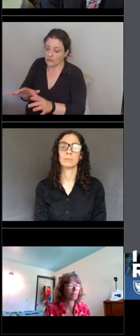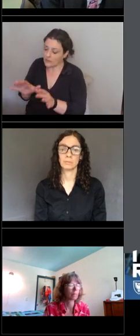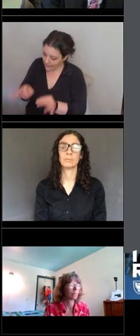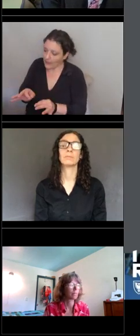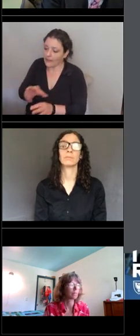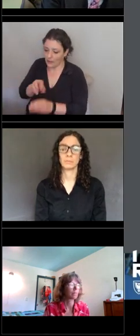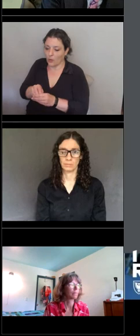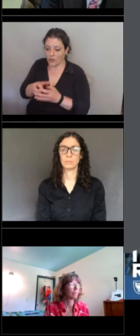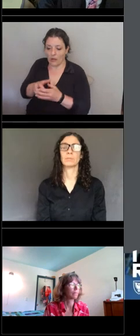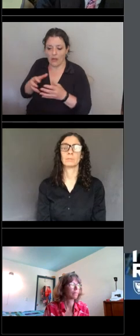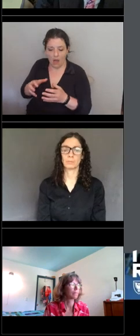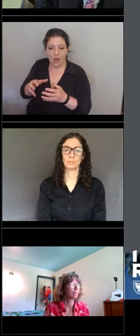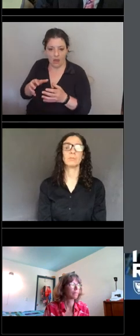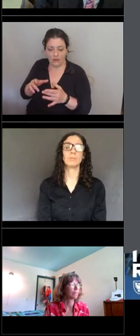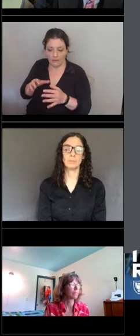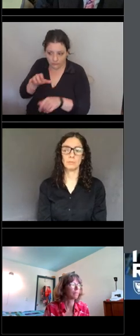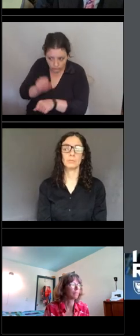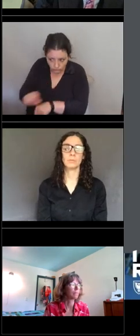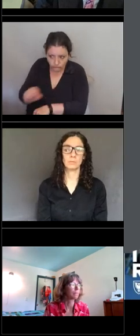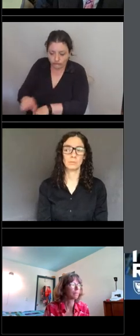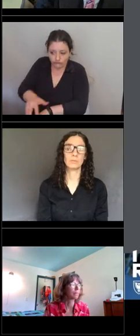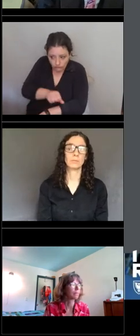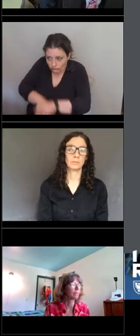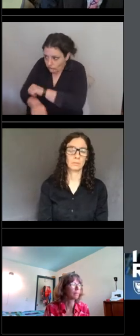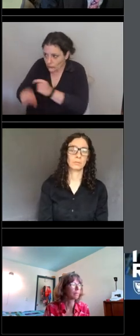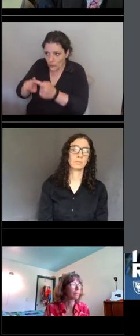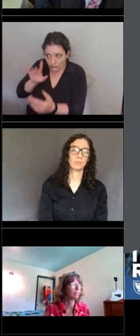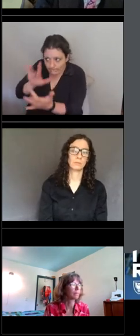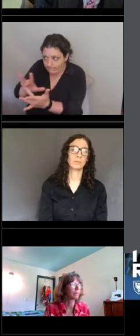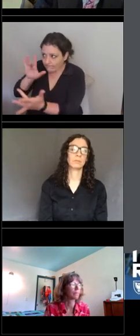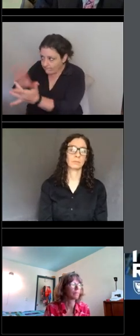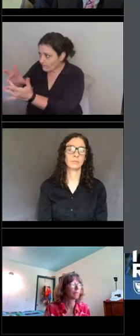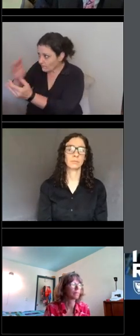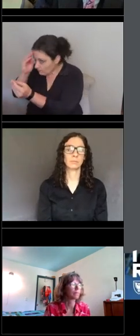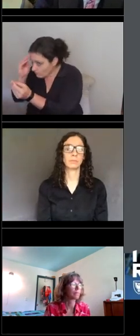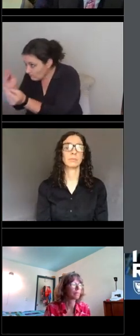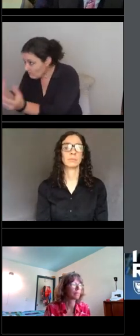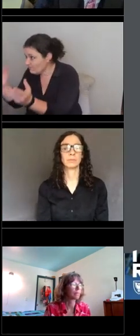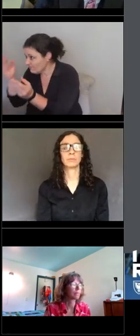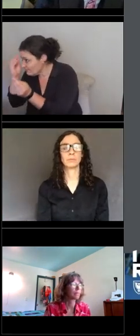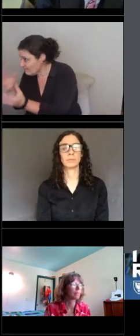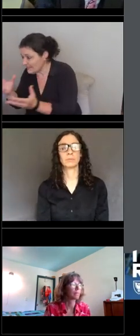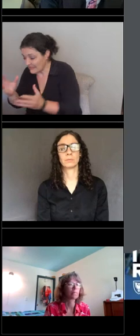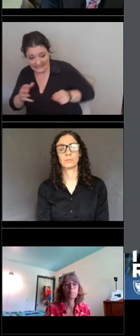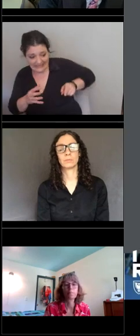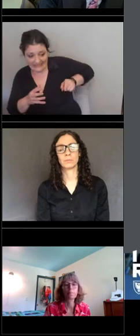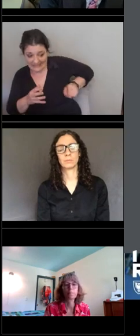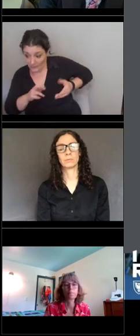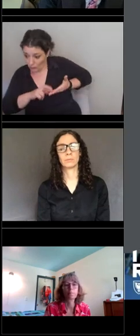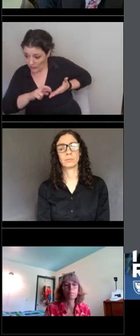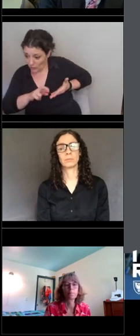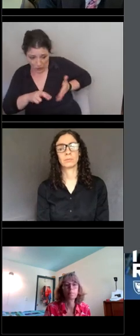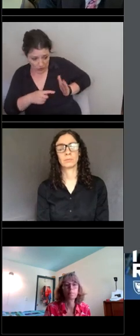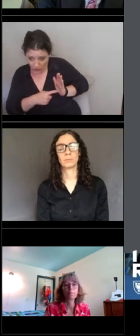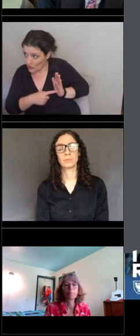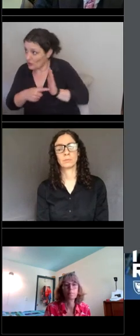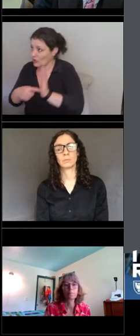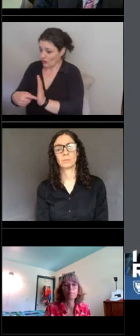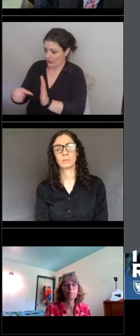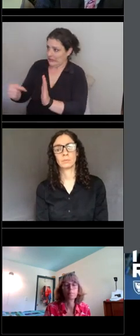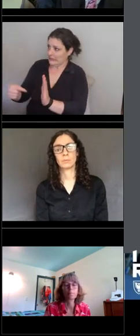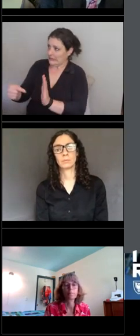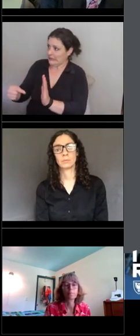able to inform them of the risks that are occurring, inform them of the changes that are occurring, and try to build those bridges